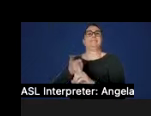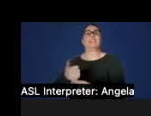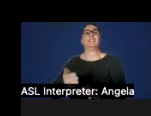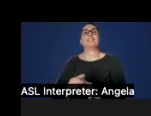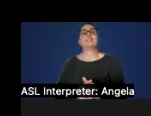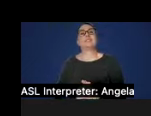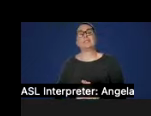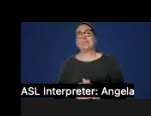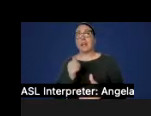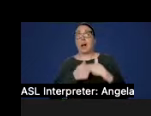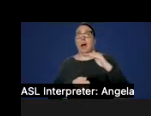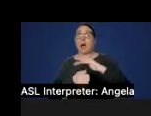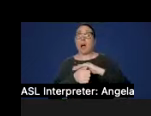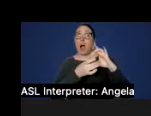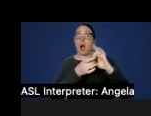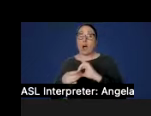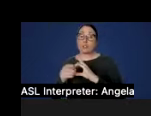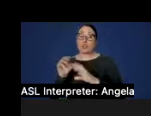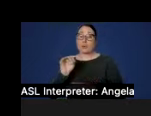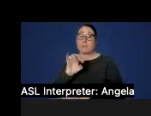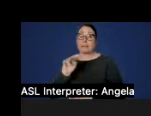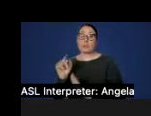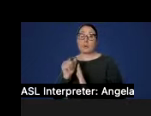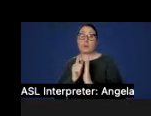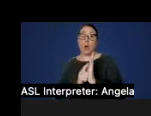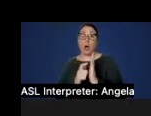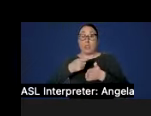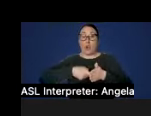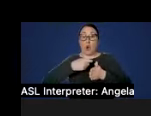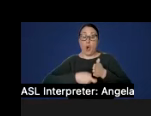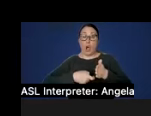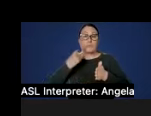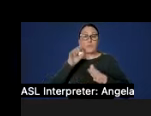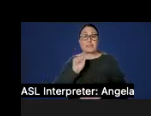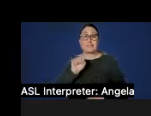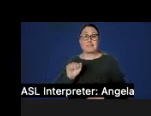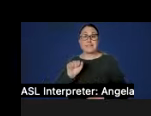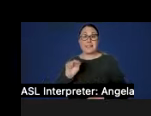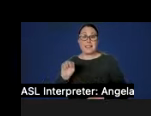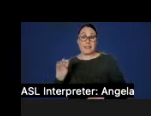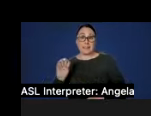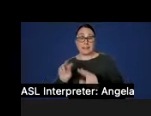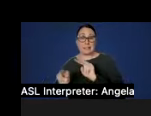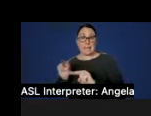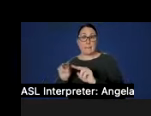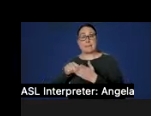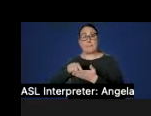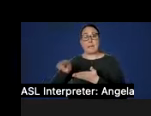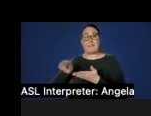Under Minnesota law, the costs incurred for this SANE exam are paid for by the county where the assault occurred.